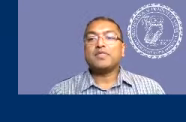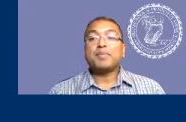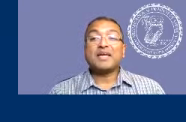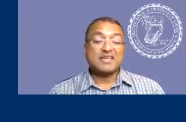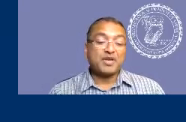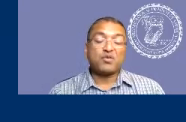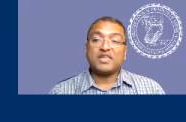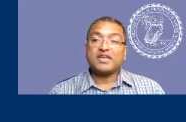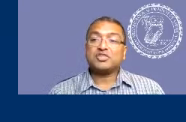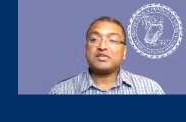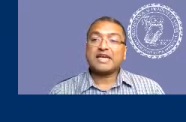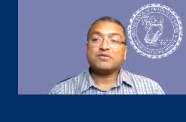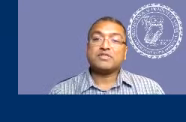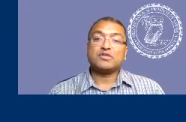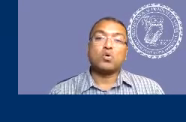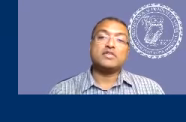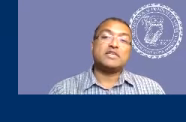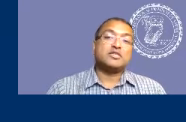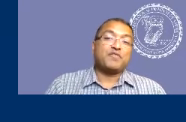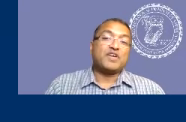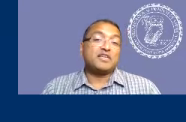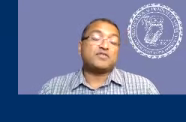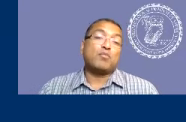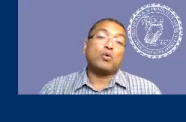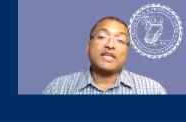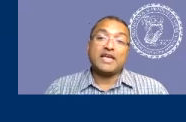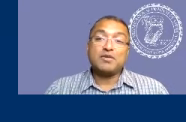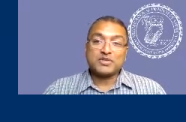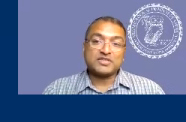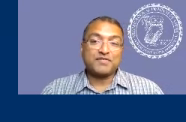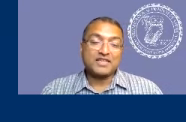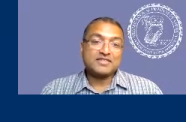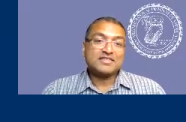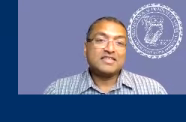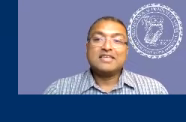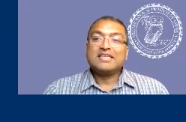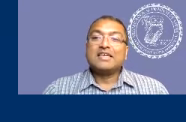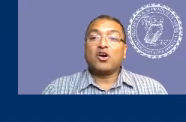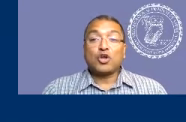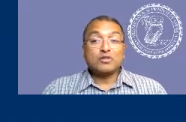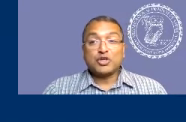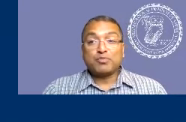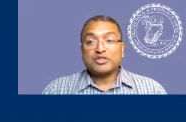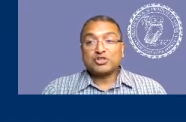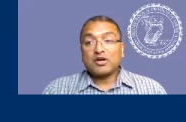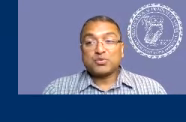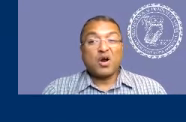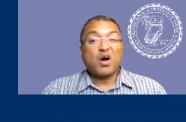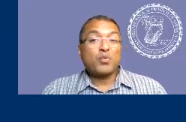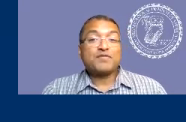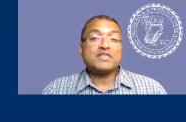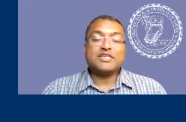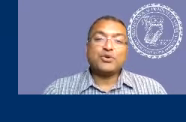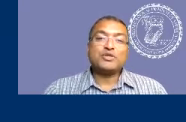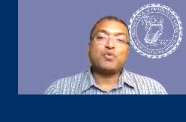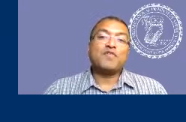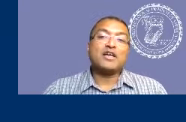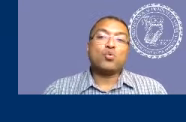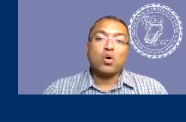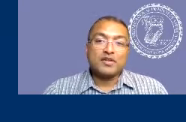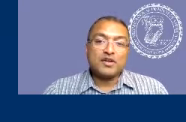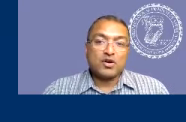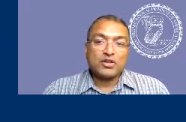when the pandemic-related shutdowns and quarantines prevented us from holding in-person events. Archaeology Abridged talks were our way of continuing